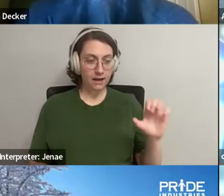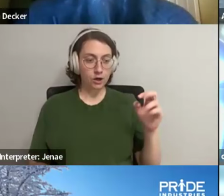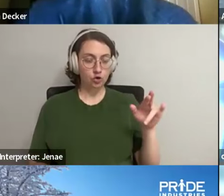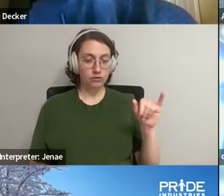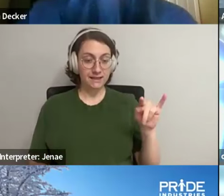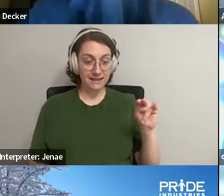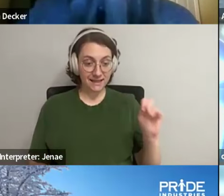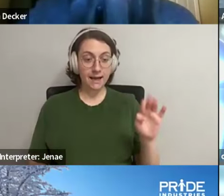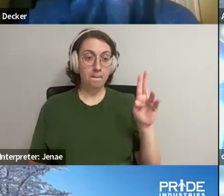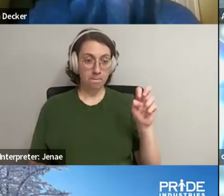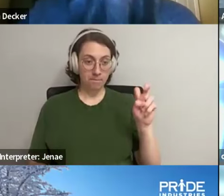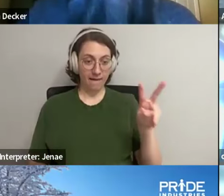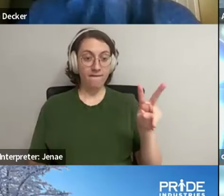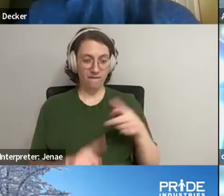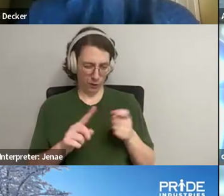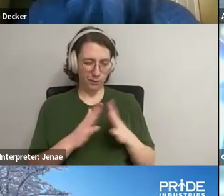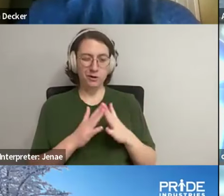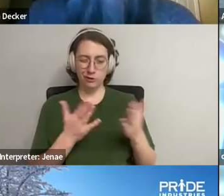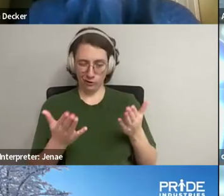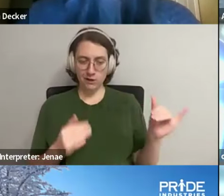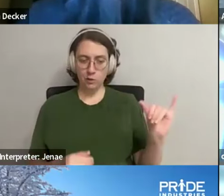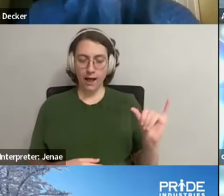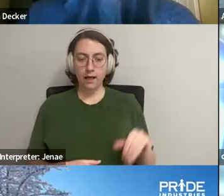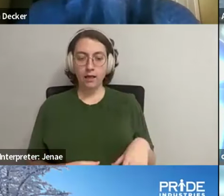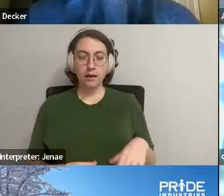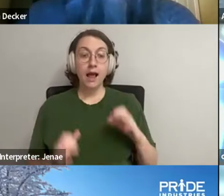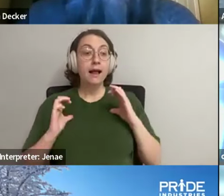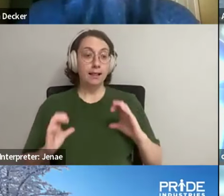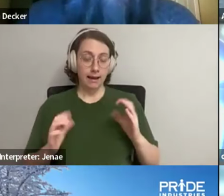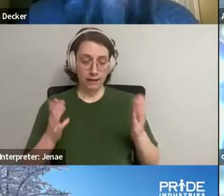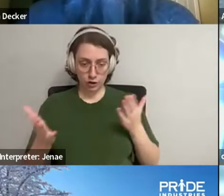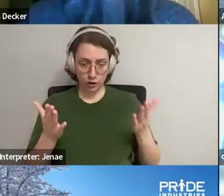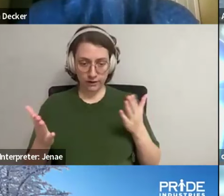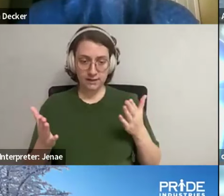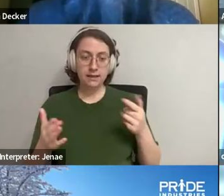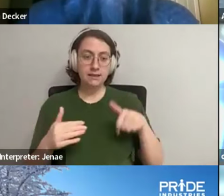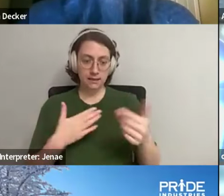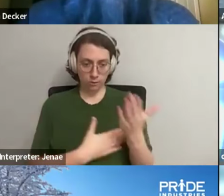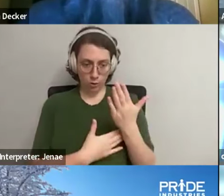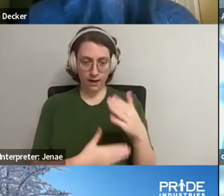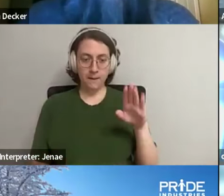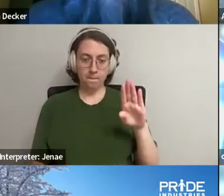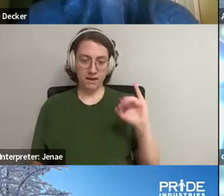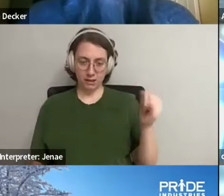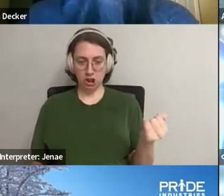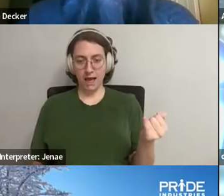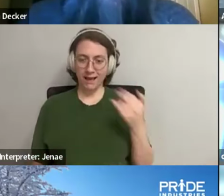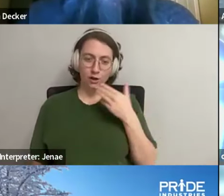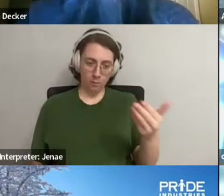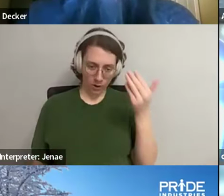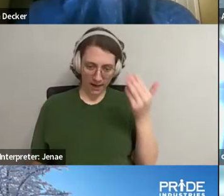Beverly from community services as well. From client services this morning, we have BJ Thompson. Good